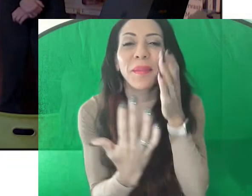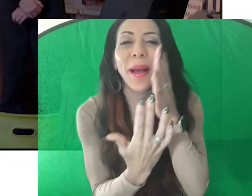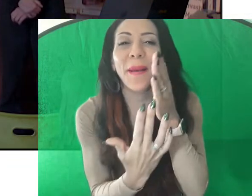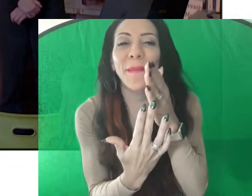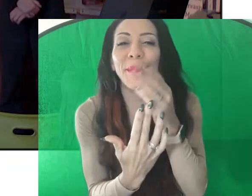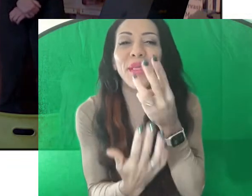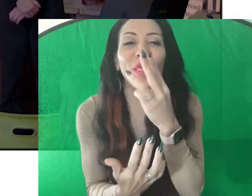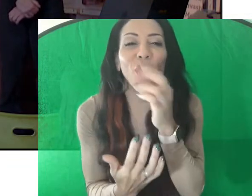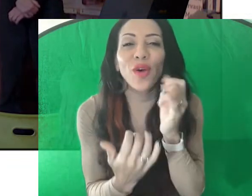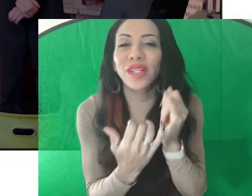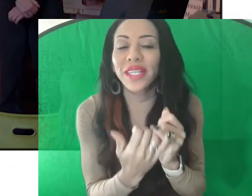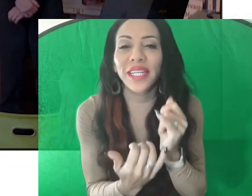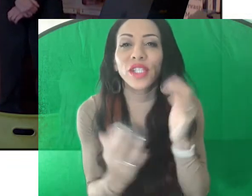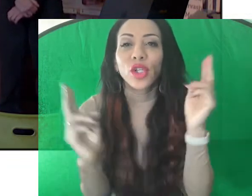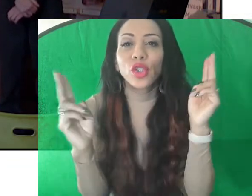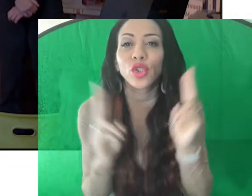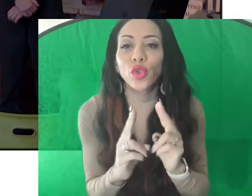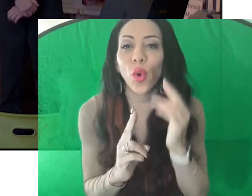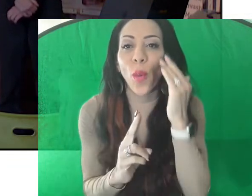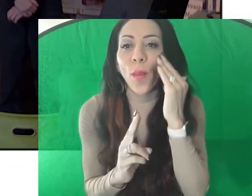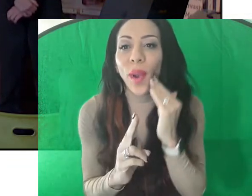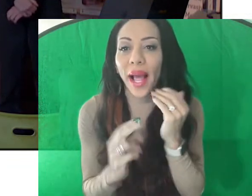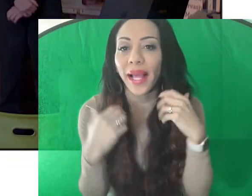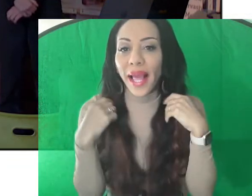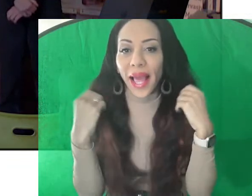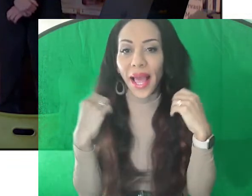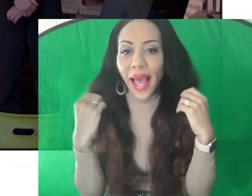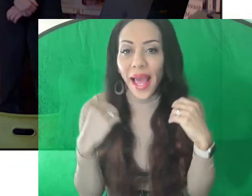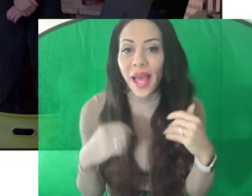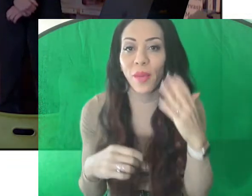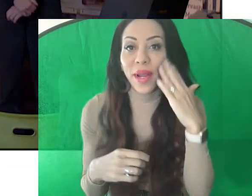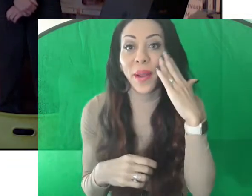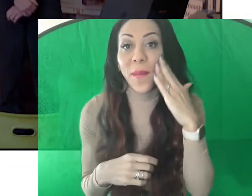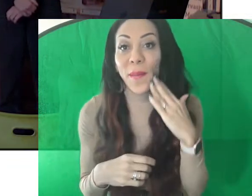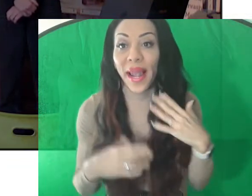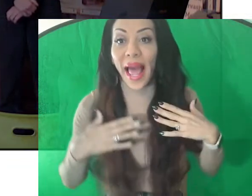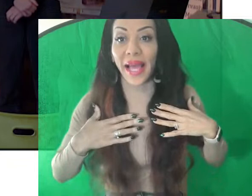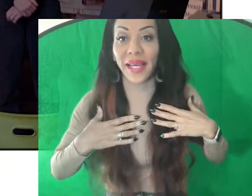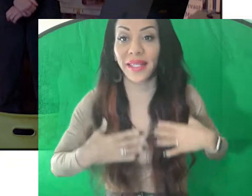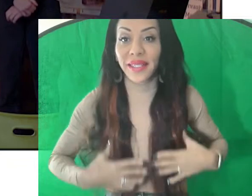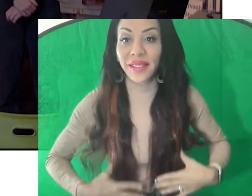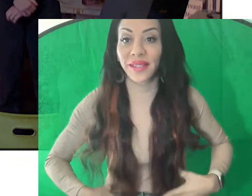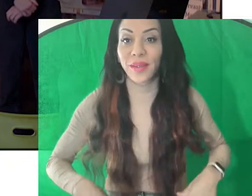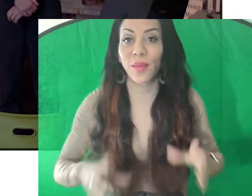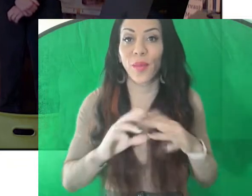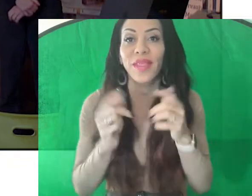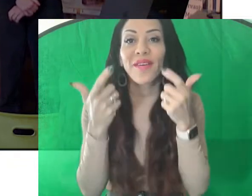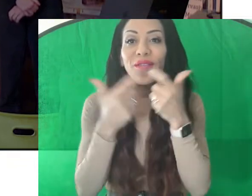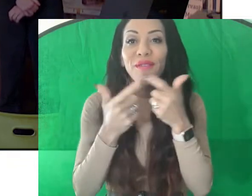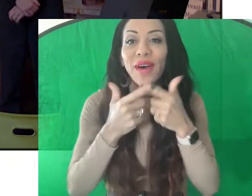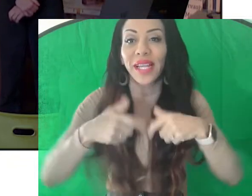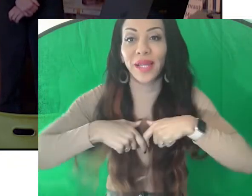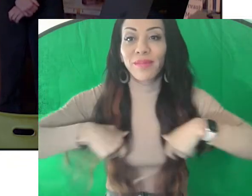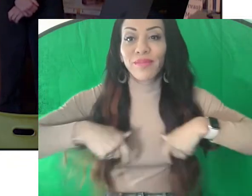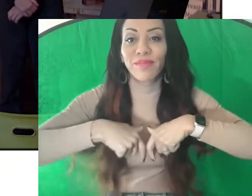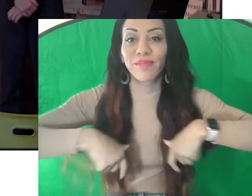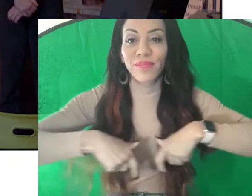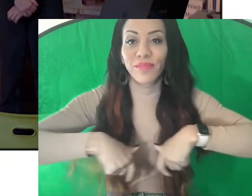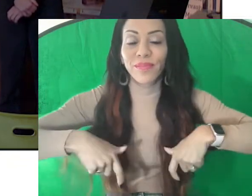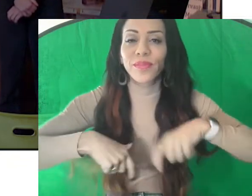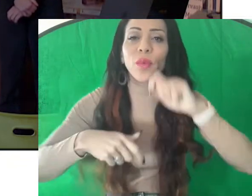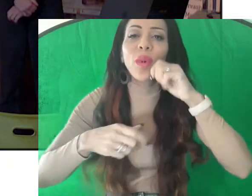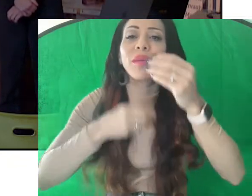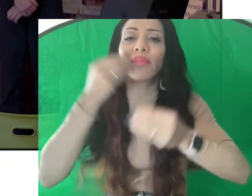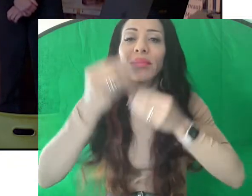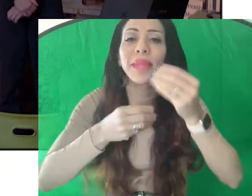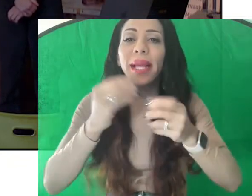black hair, some of it, and wearing all black and a particularly hilarious t-shirt today. I'm going to say a little bit more about the PM Studio and who